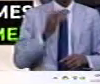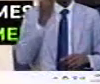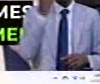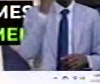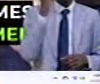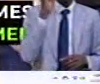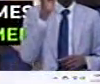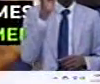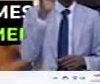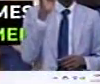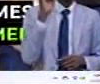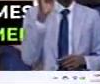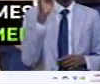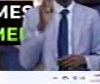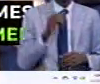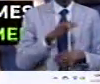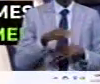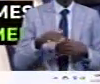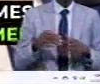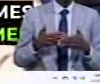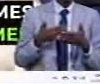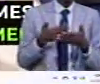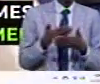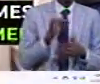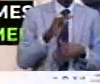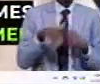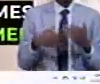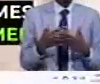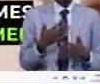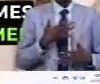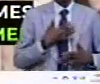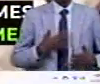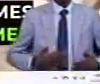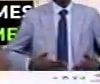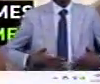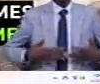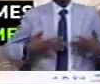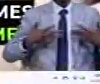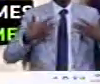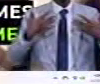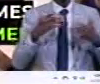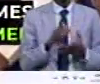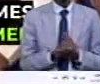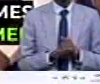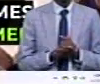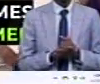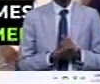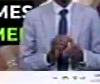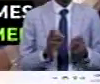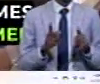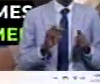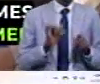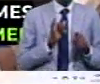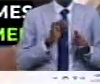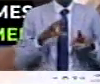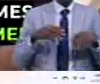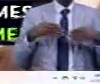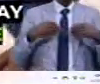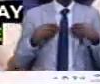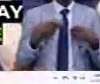I admitted every time that I faltered along the way, but I'll keep